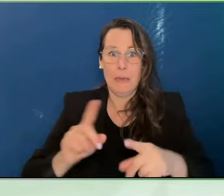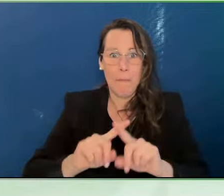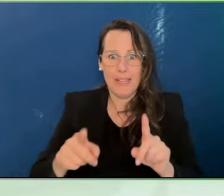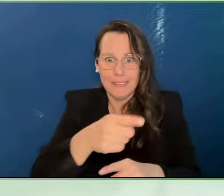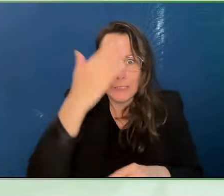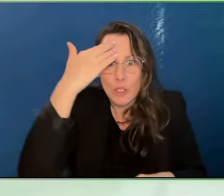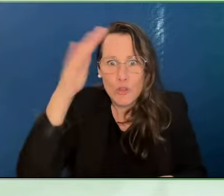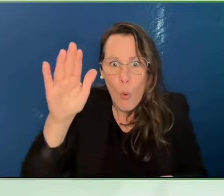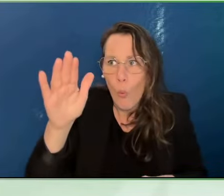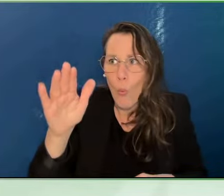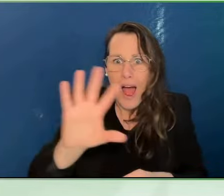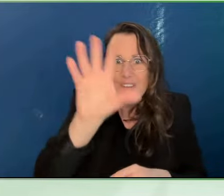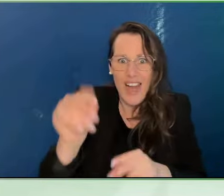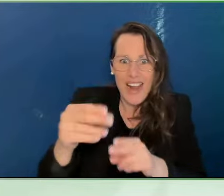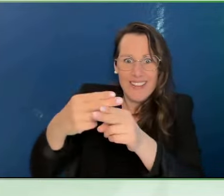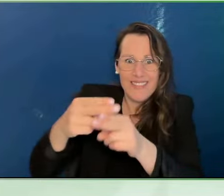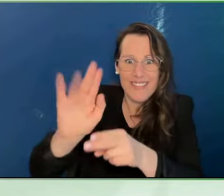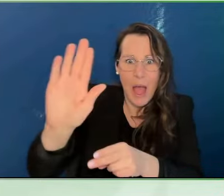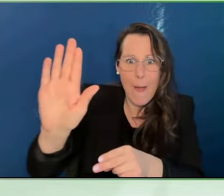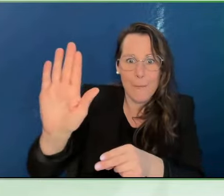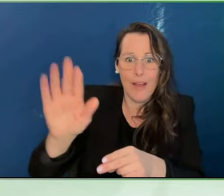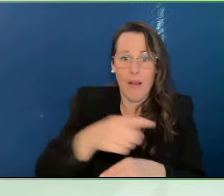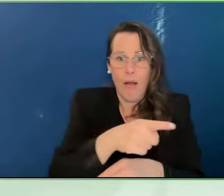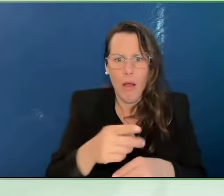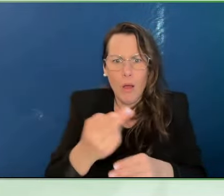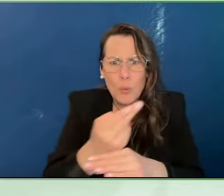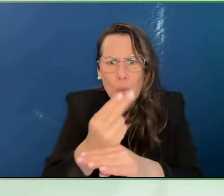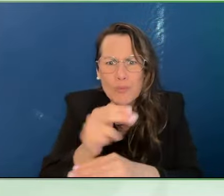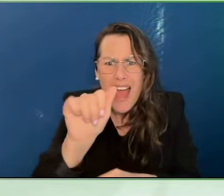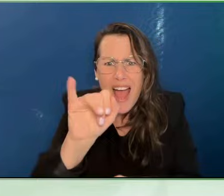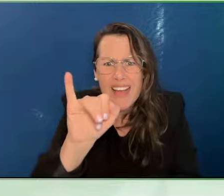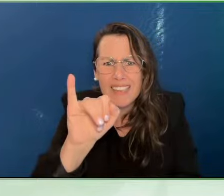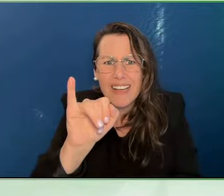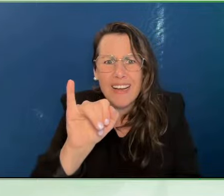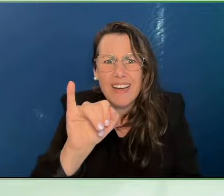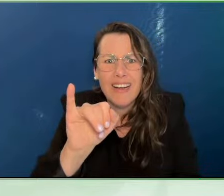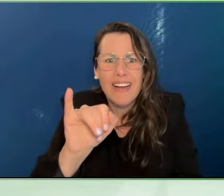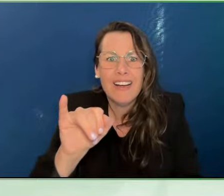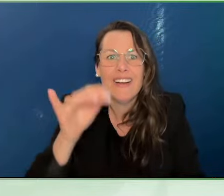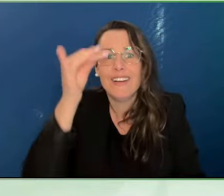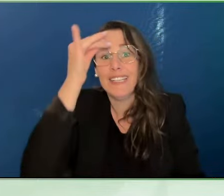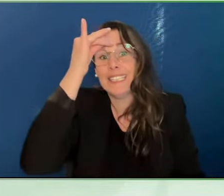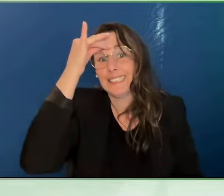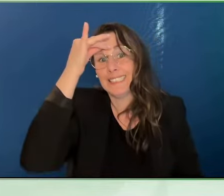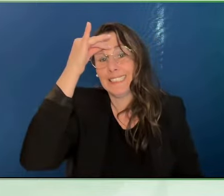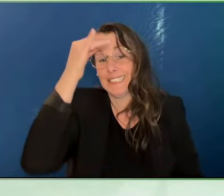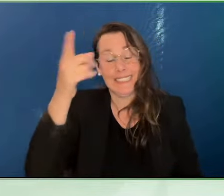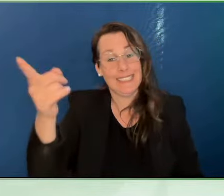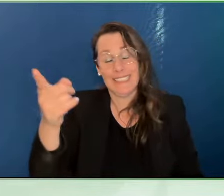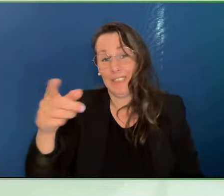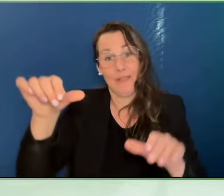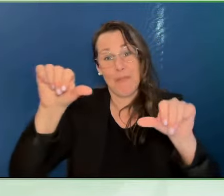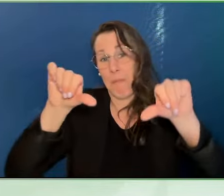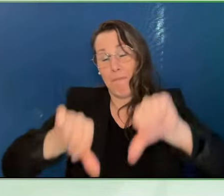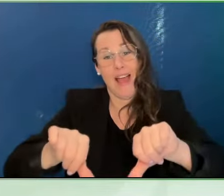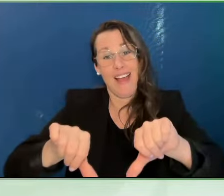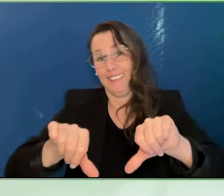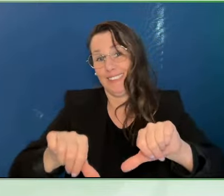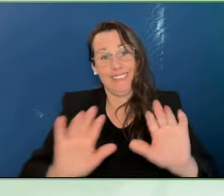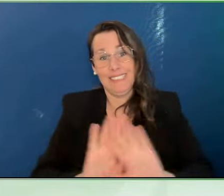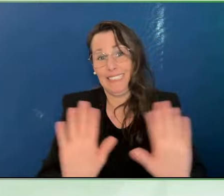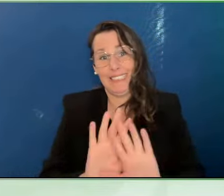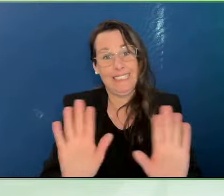international sign. So what's your solution in your case? Oh my God, I still have no idea. And this is